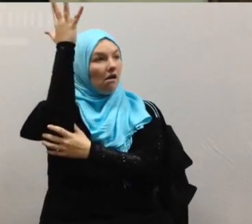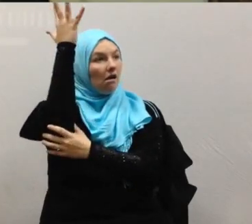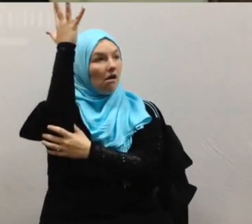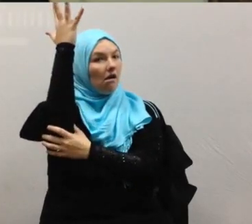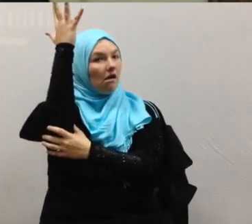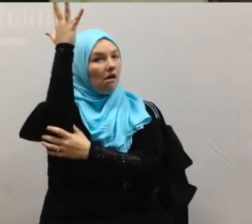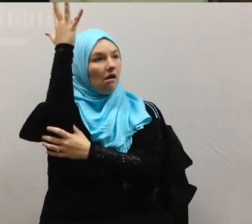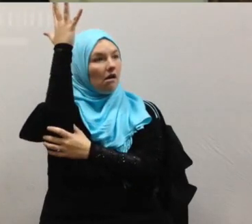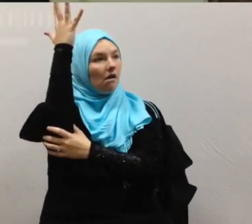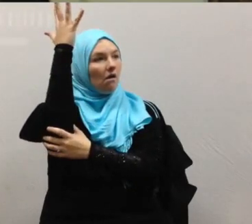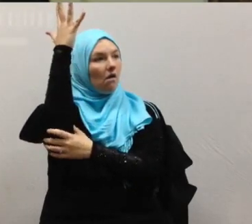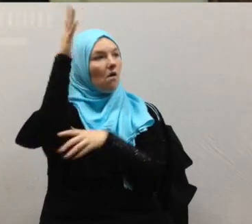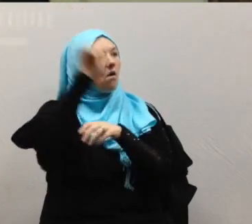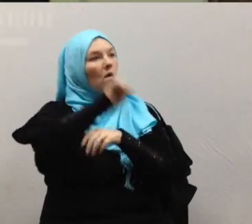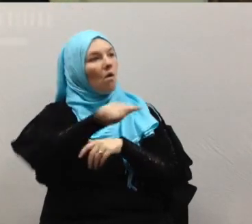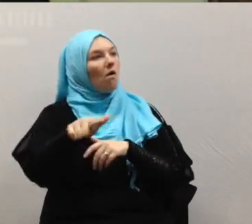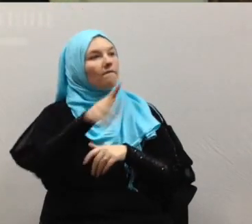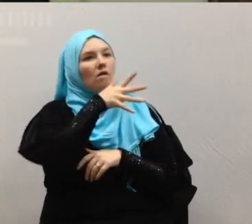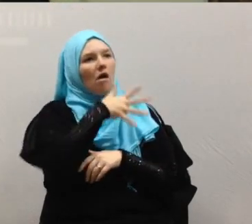that